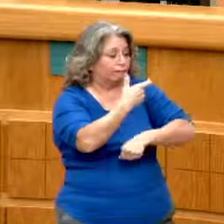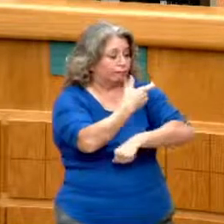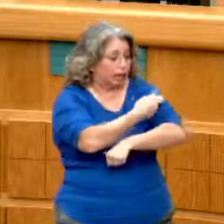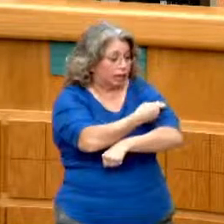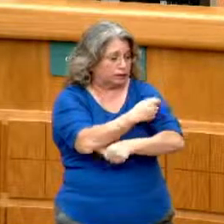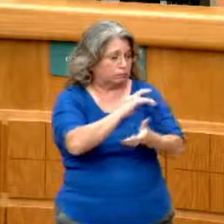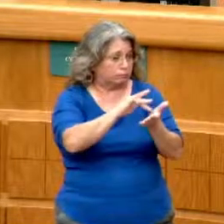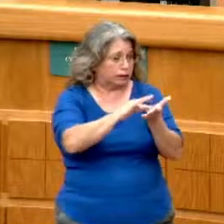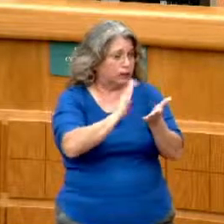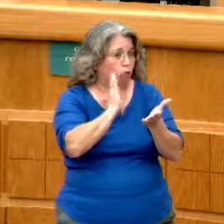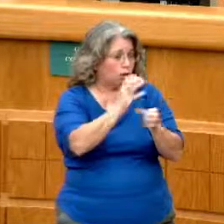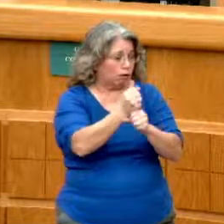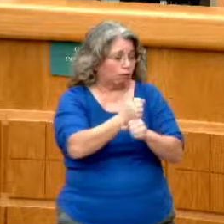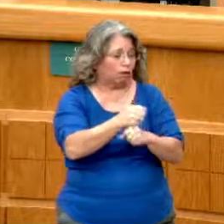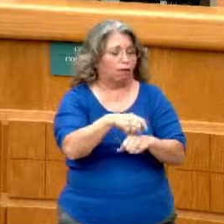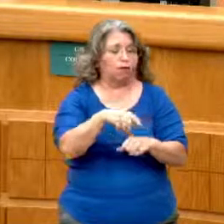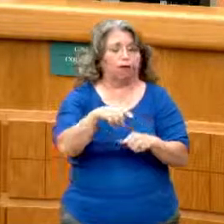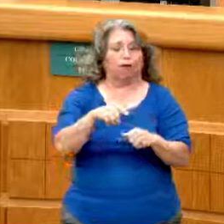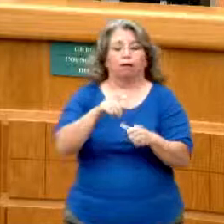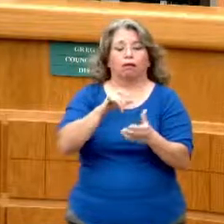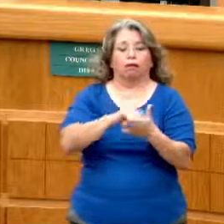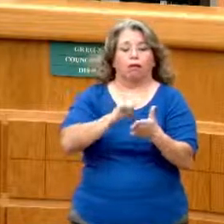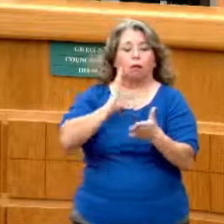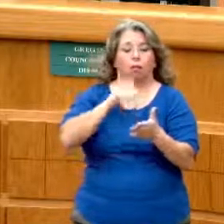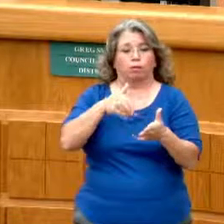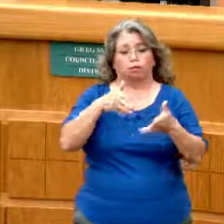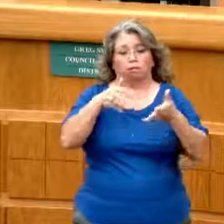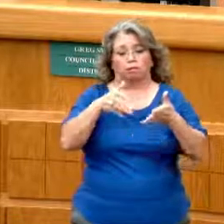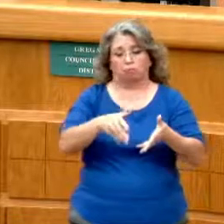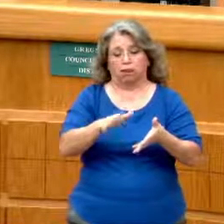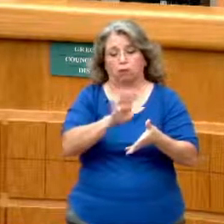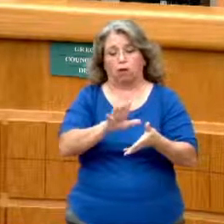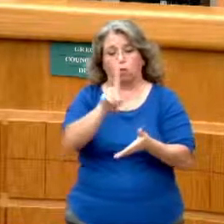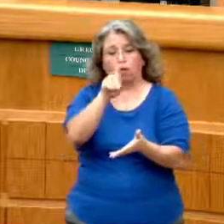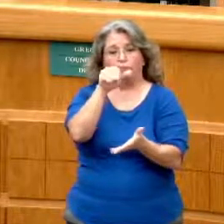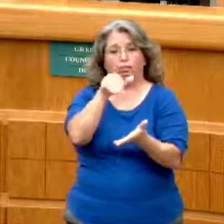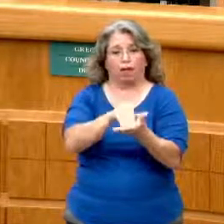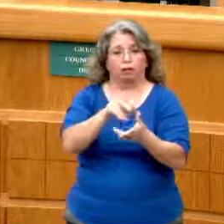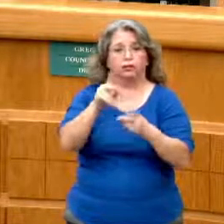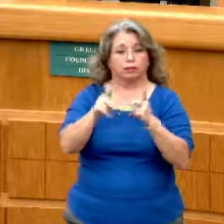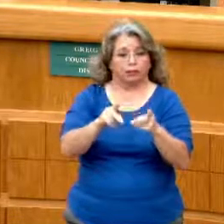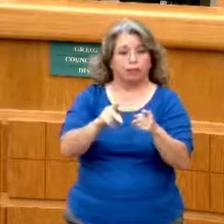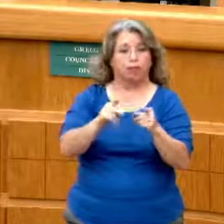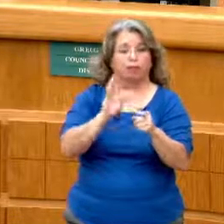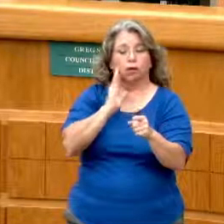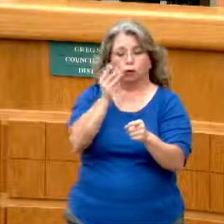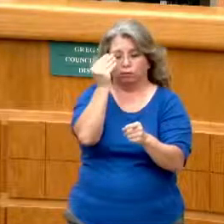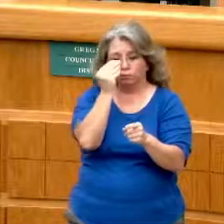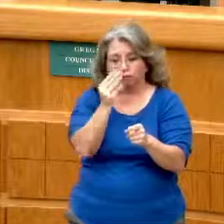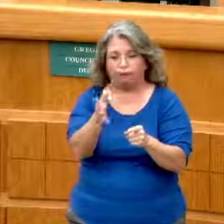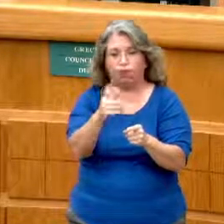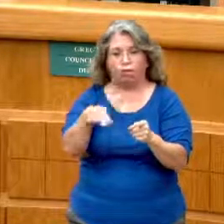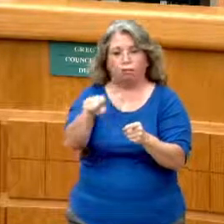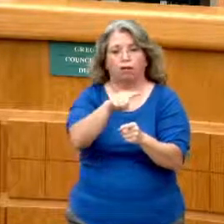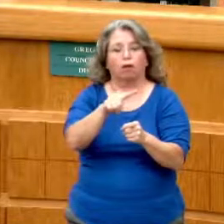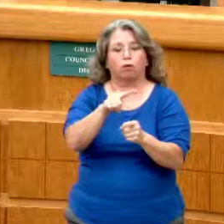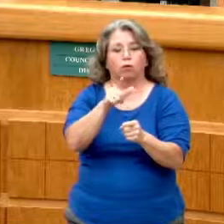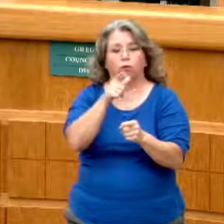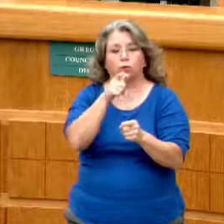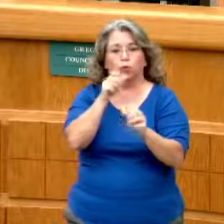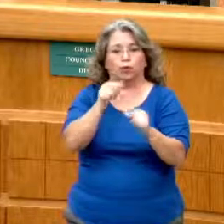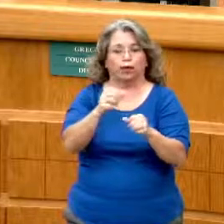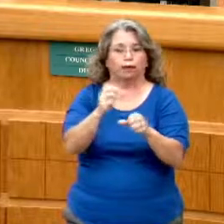remaining persons, which is about 1,000 people, will be notified that they'll be receiving preferential,